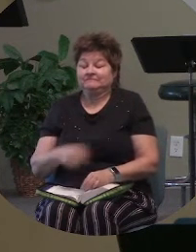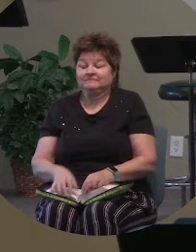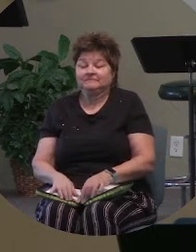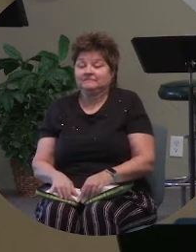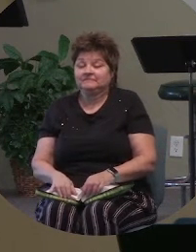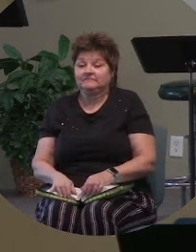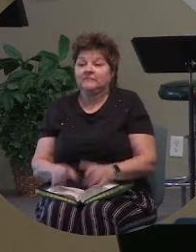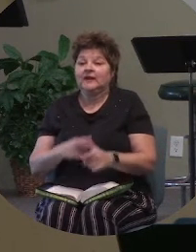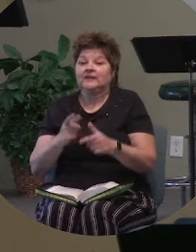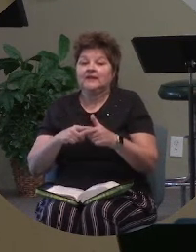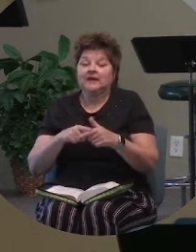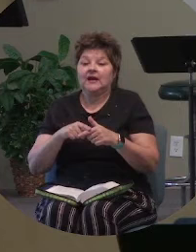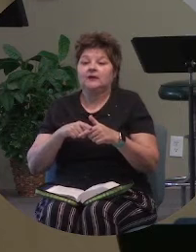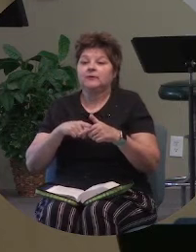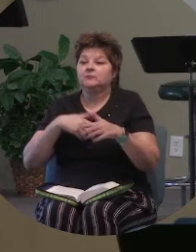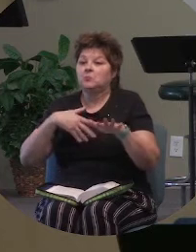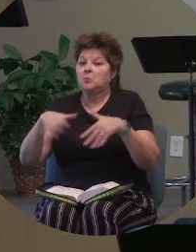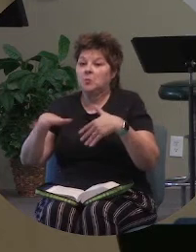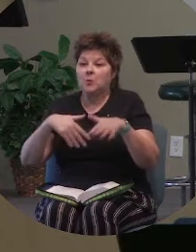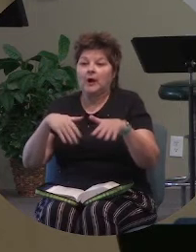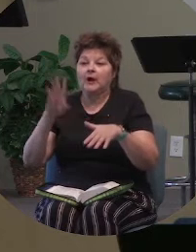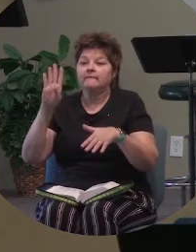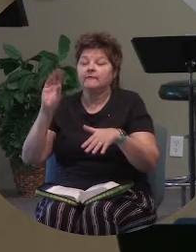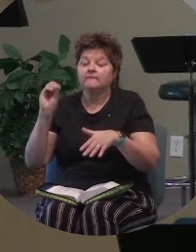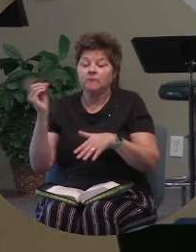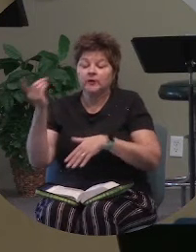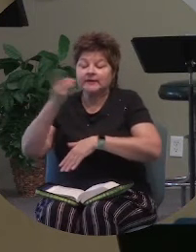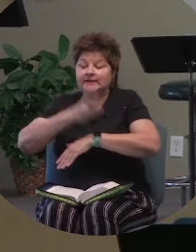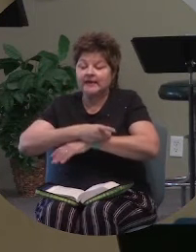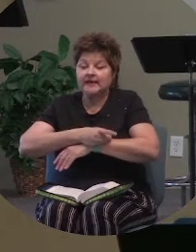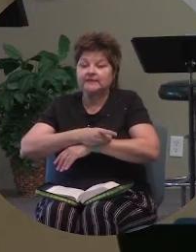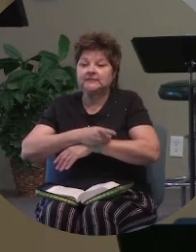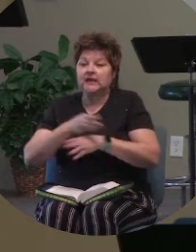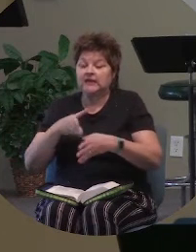And then I would walk for 40 days, letting you guys